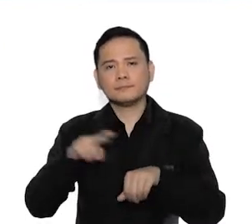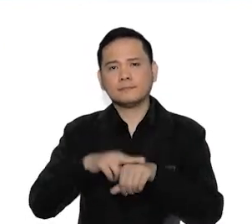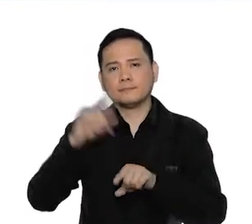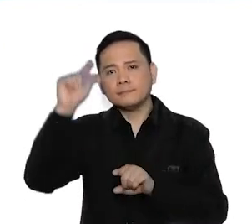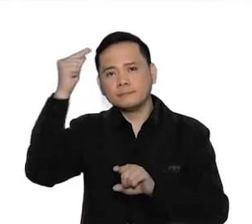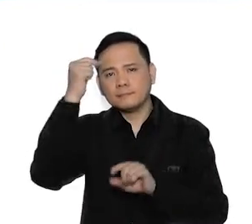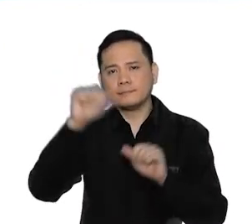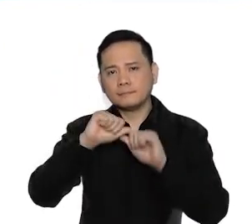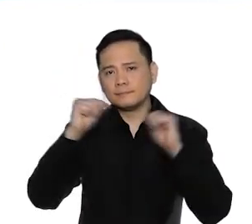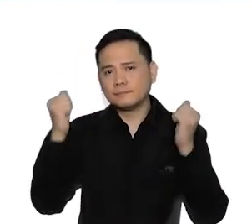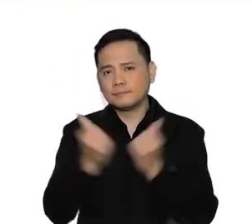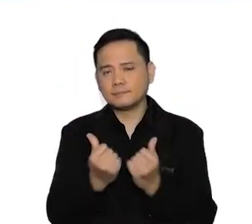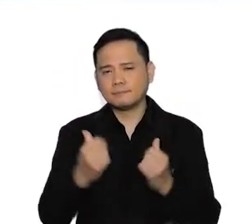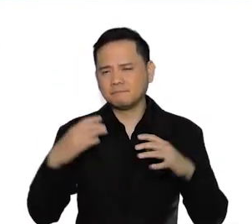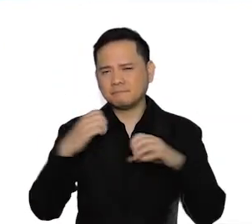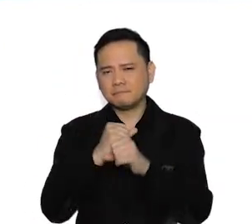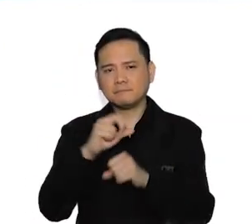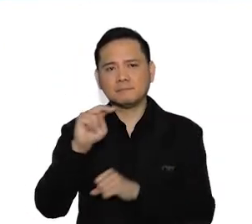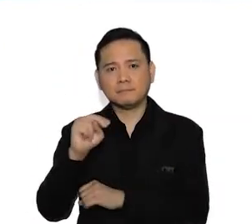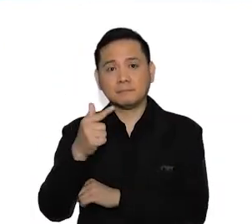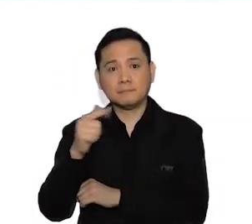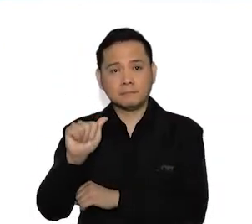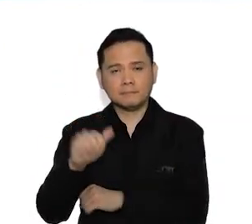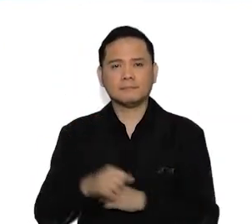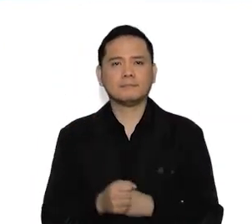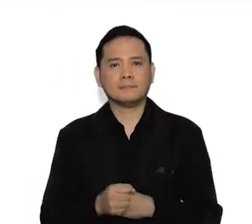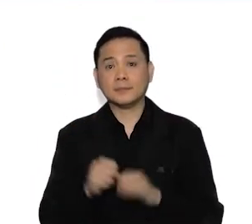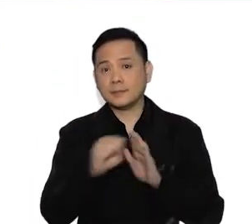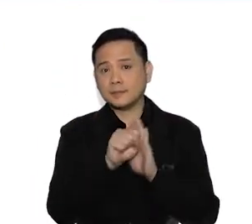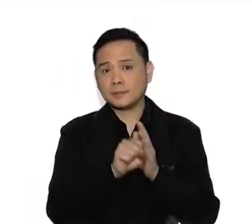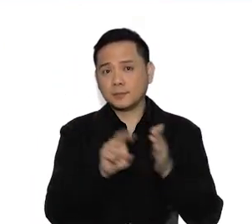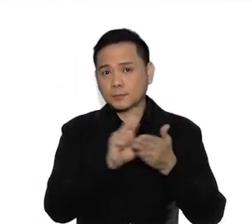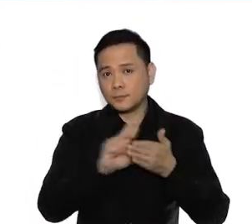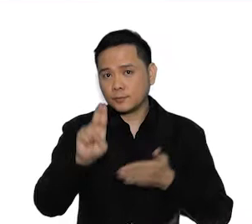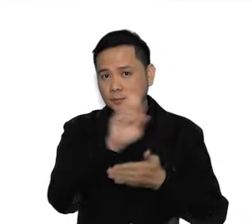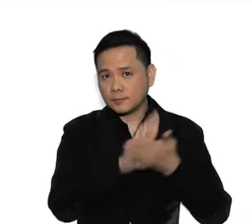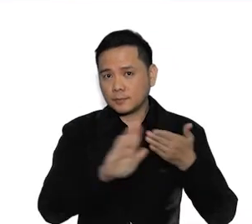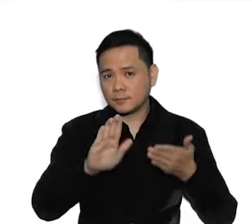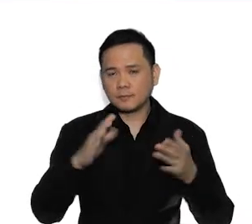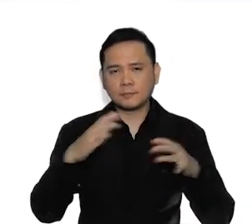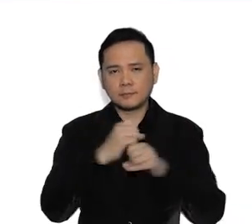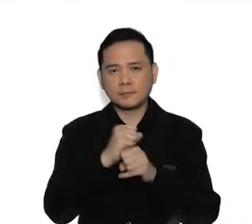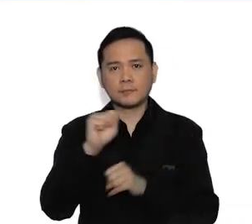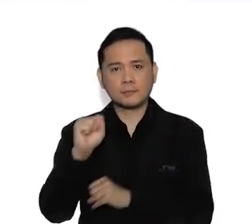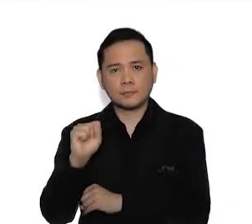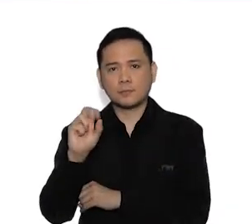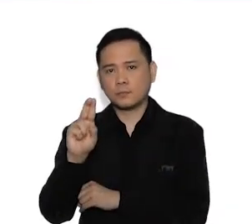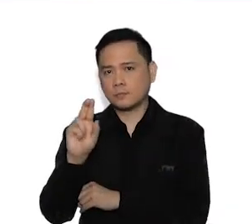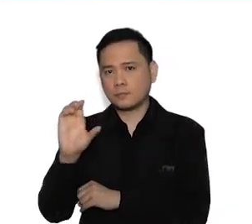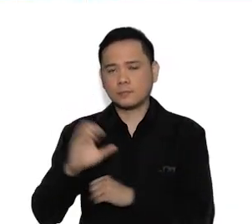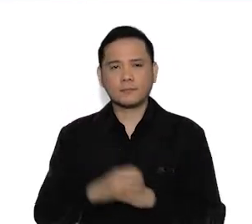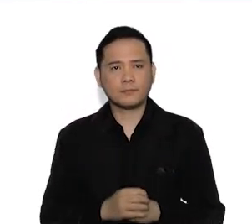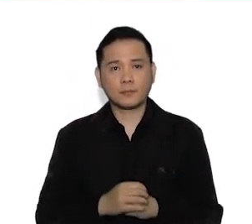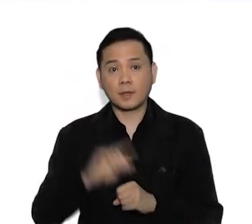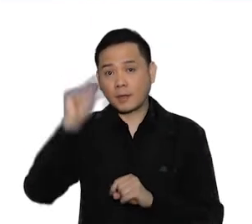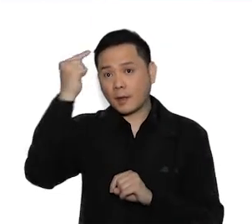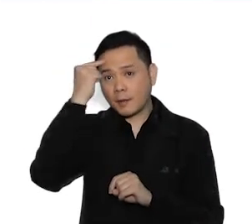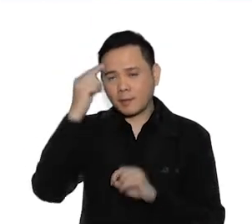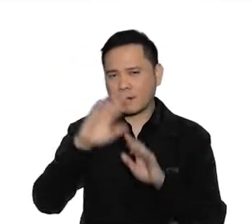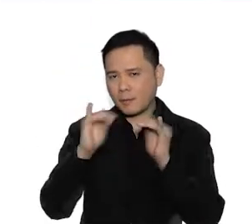the national government agencies, or NGAs, state universities and colleges, or SUCs,